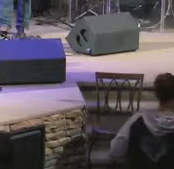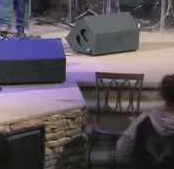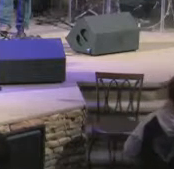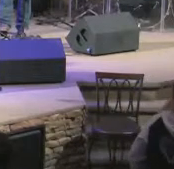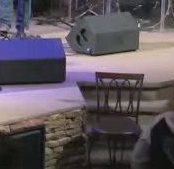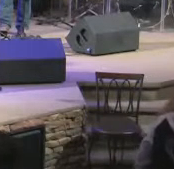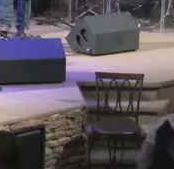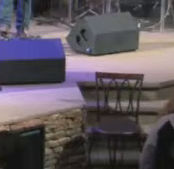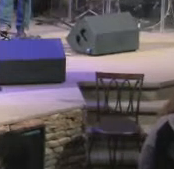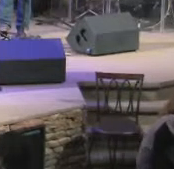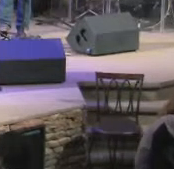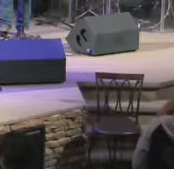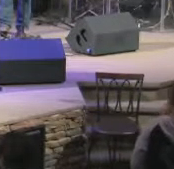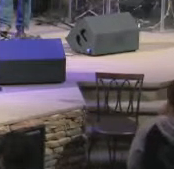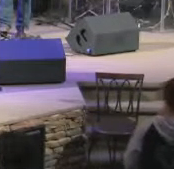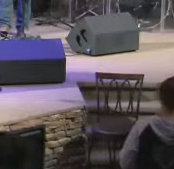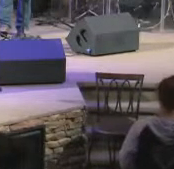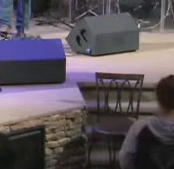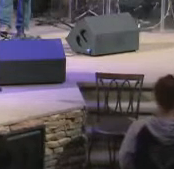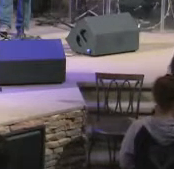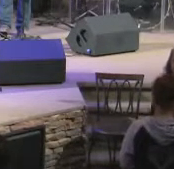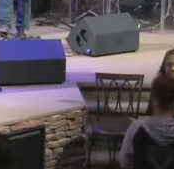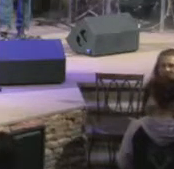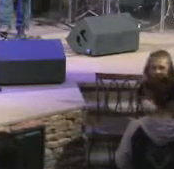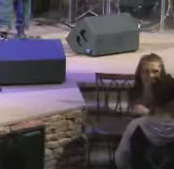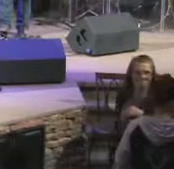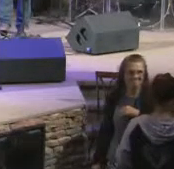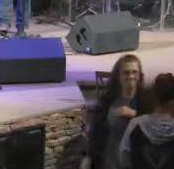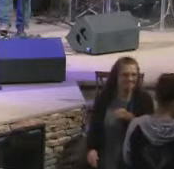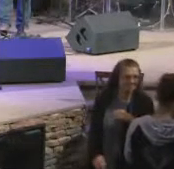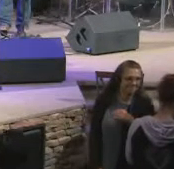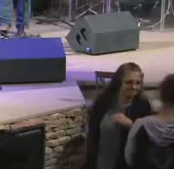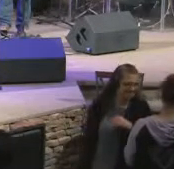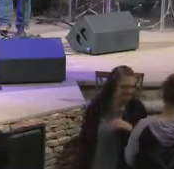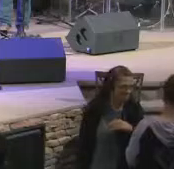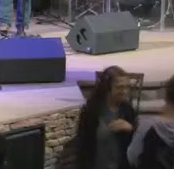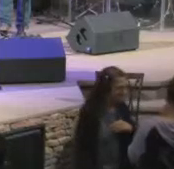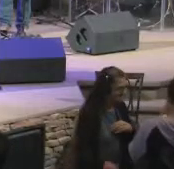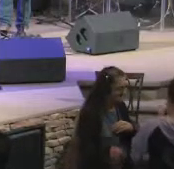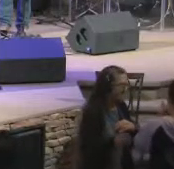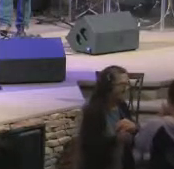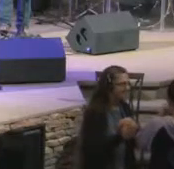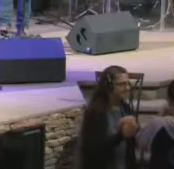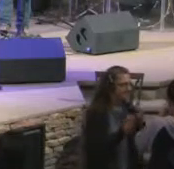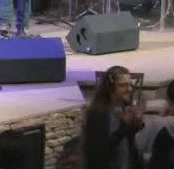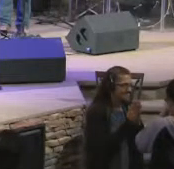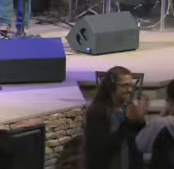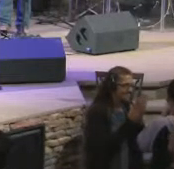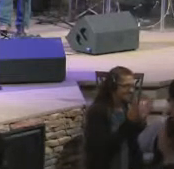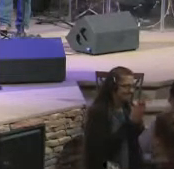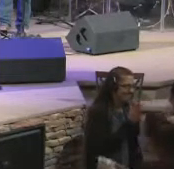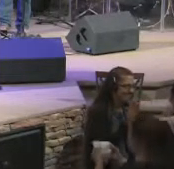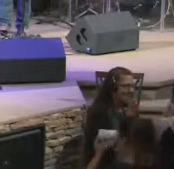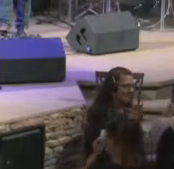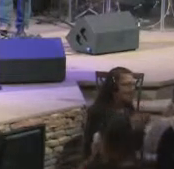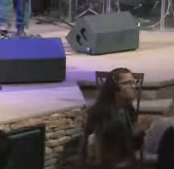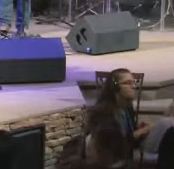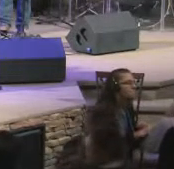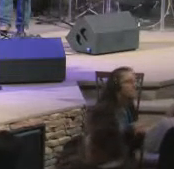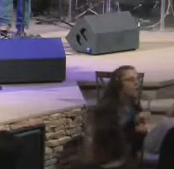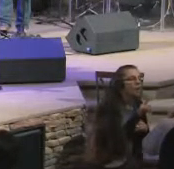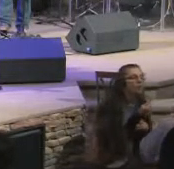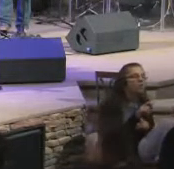So, as grateful people, what do we need to do? Would you join me right now and let's tell the Lord thank you for